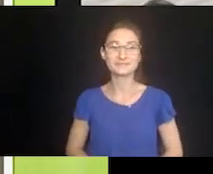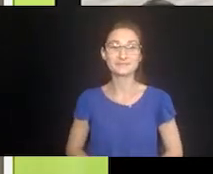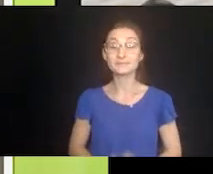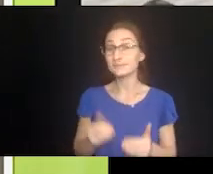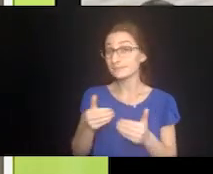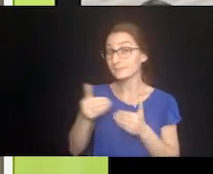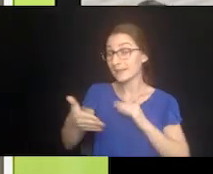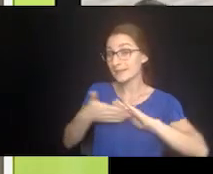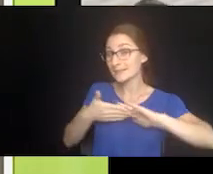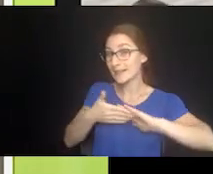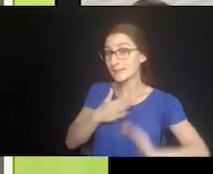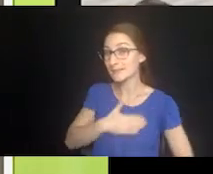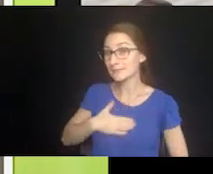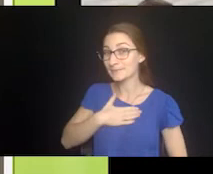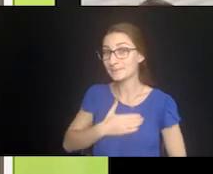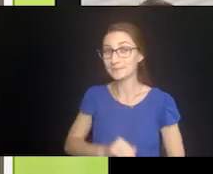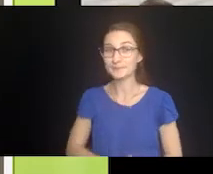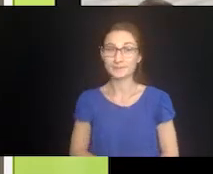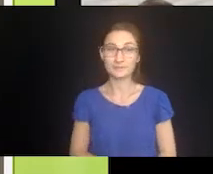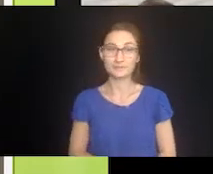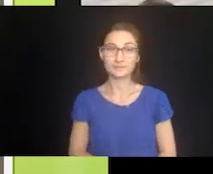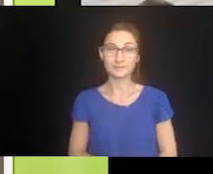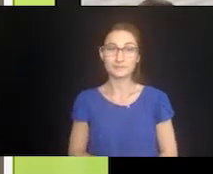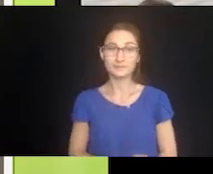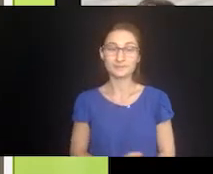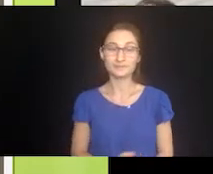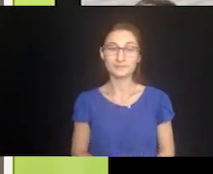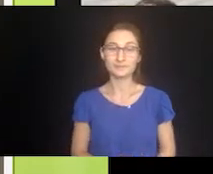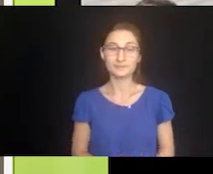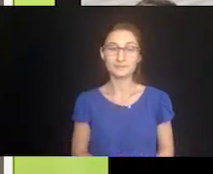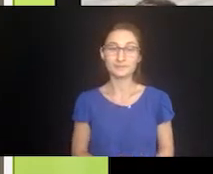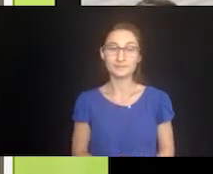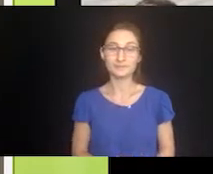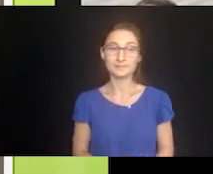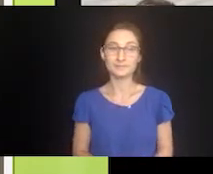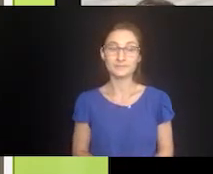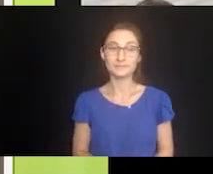So let's begin. Next slide, please.